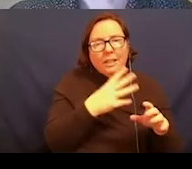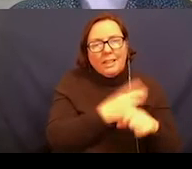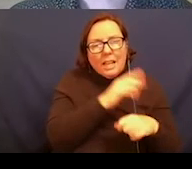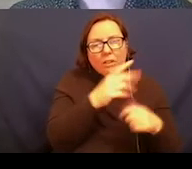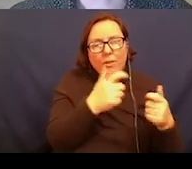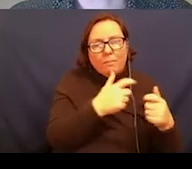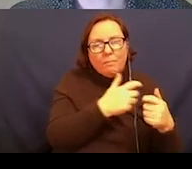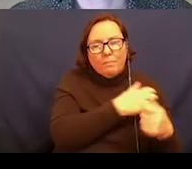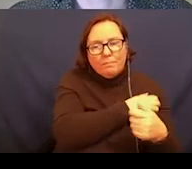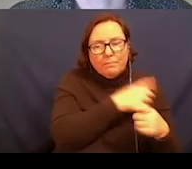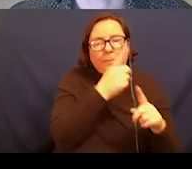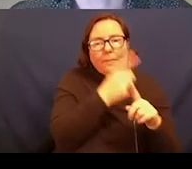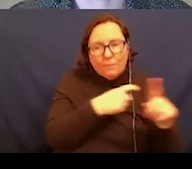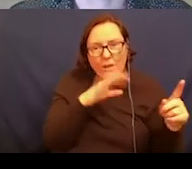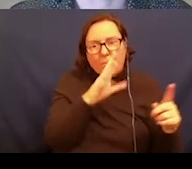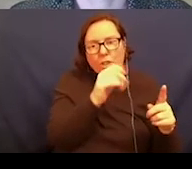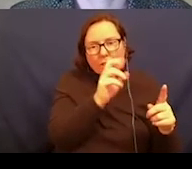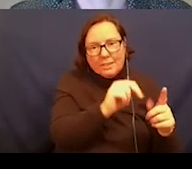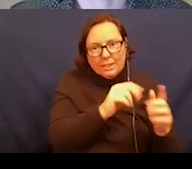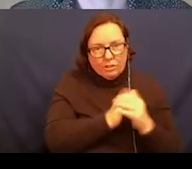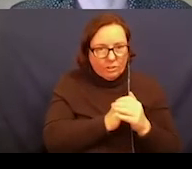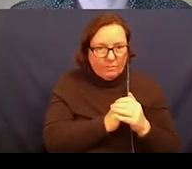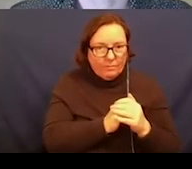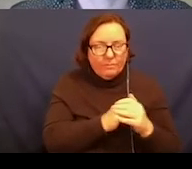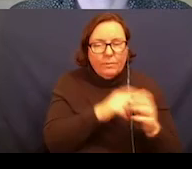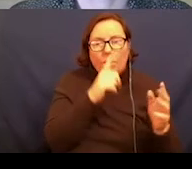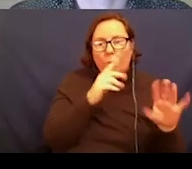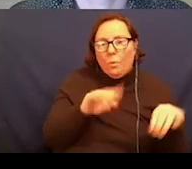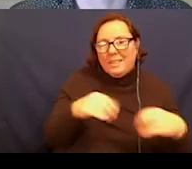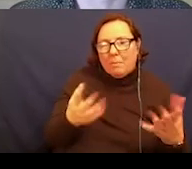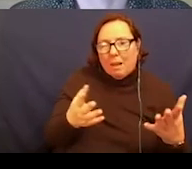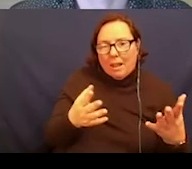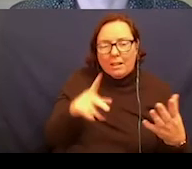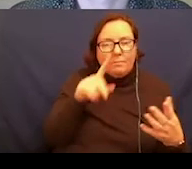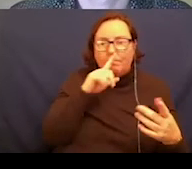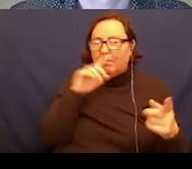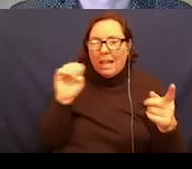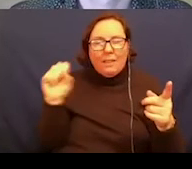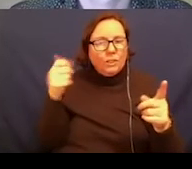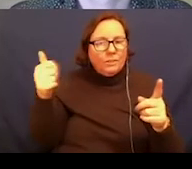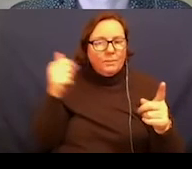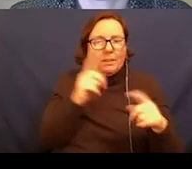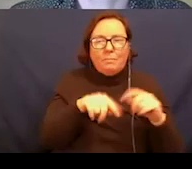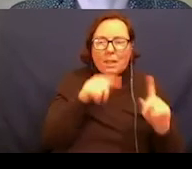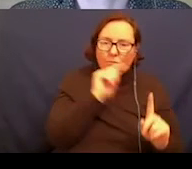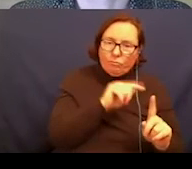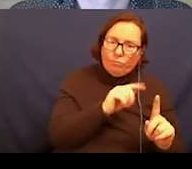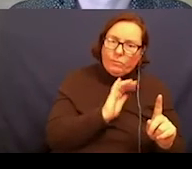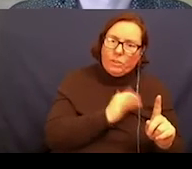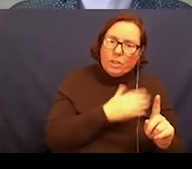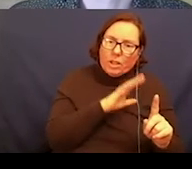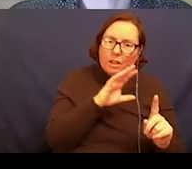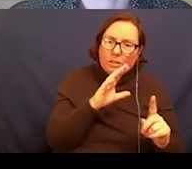The CCE program would only change the electric supply portion of your bill, as highlighted